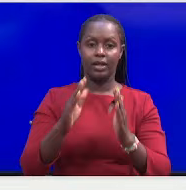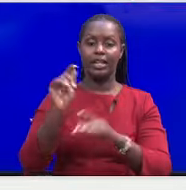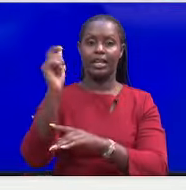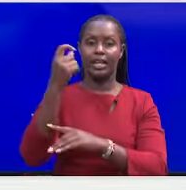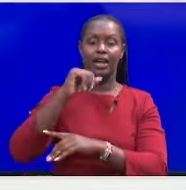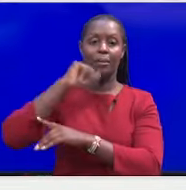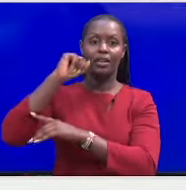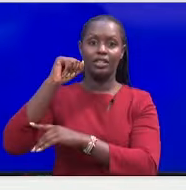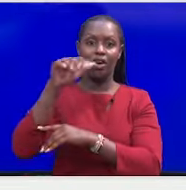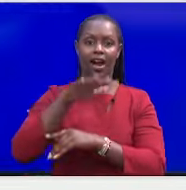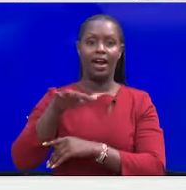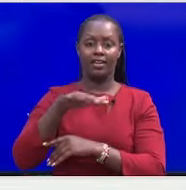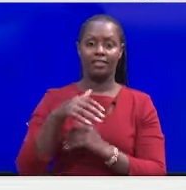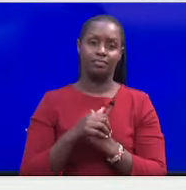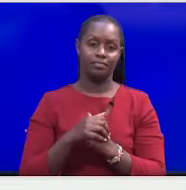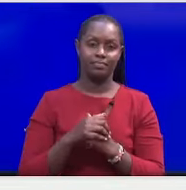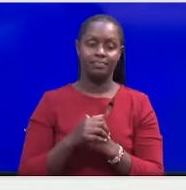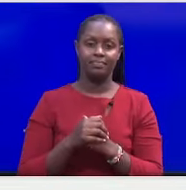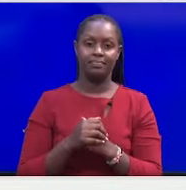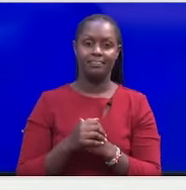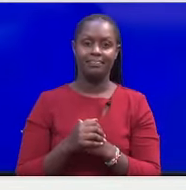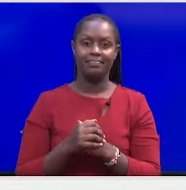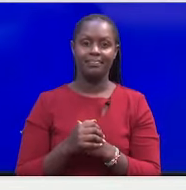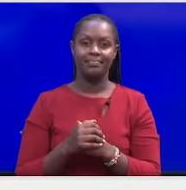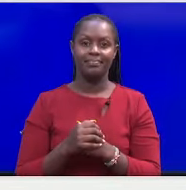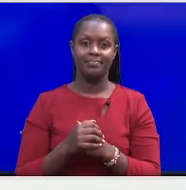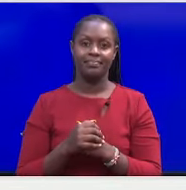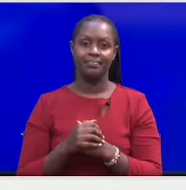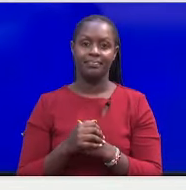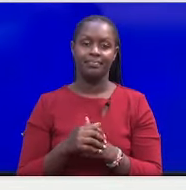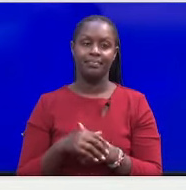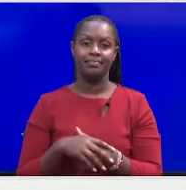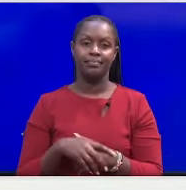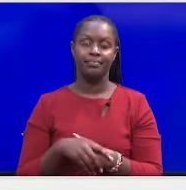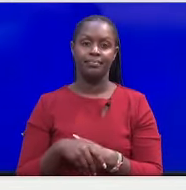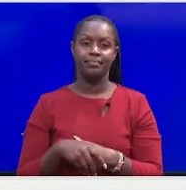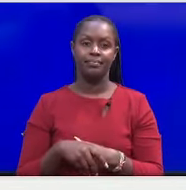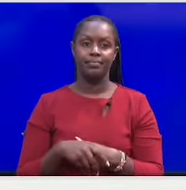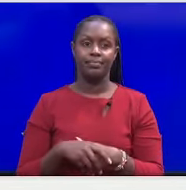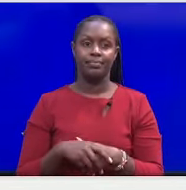arena. Paul Kirobi, TV 47, Nairobi.